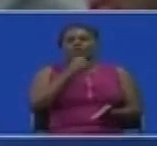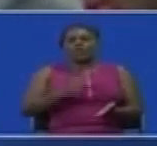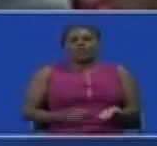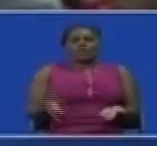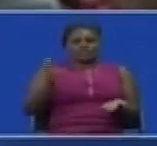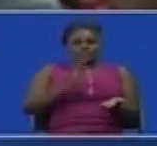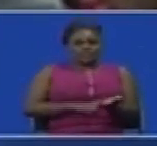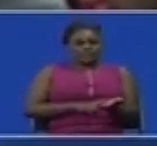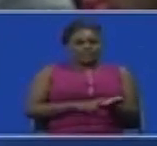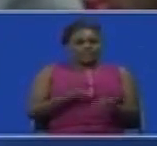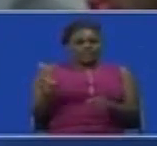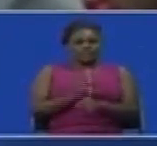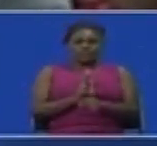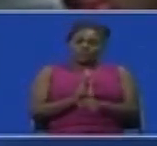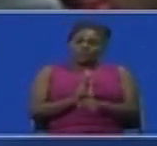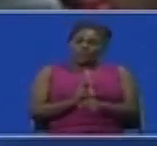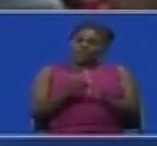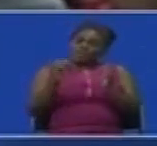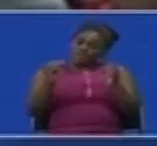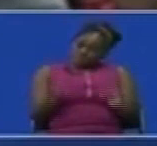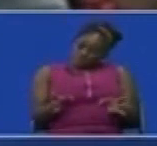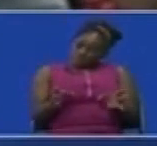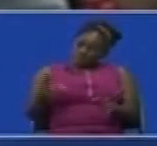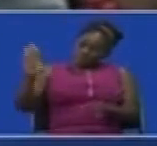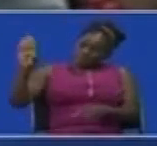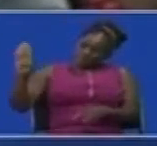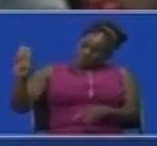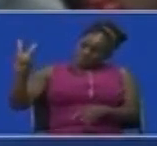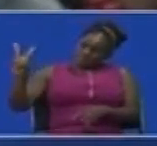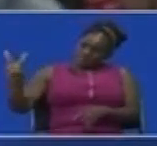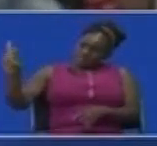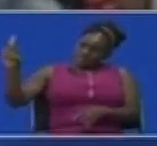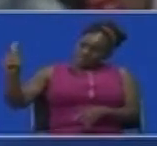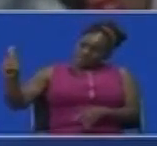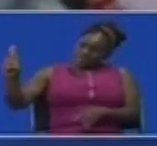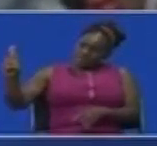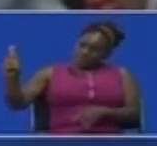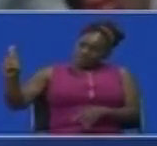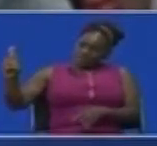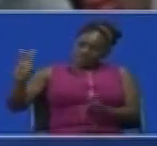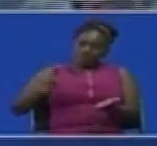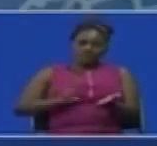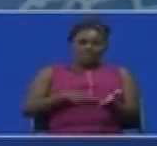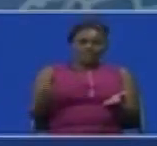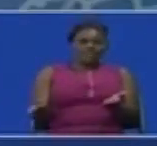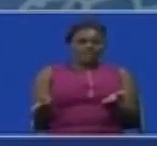register usage in a case the BVR fails.